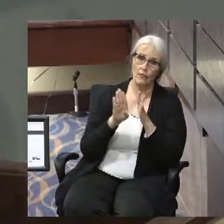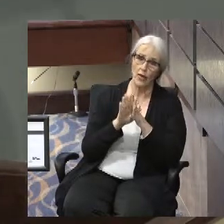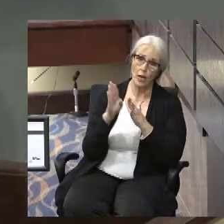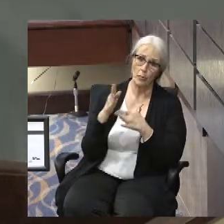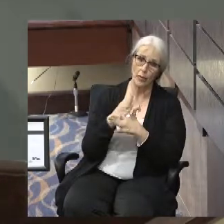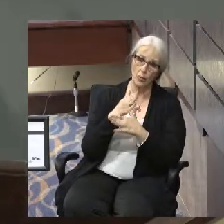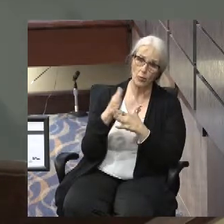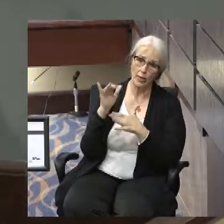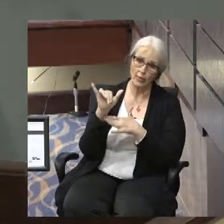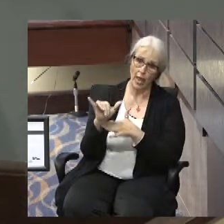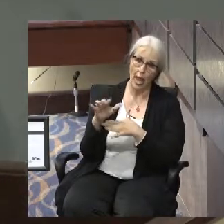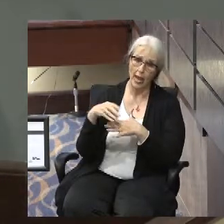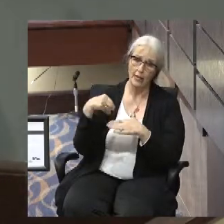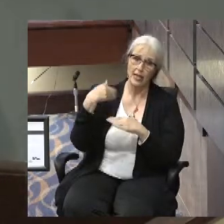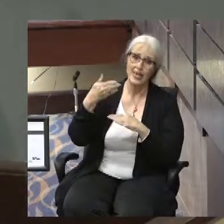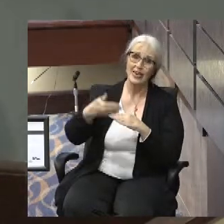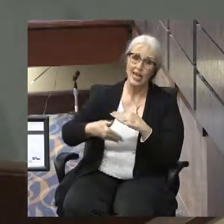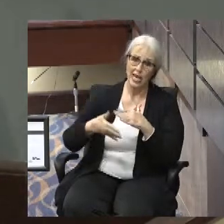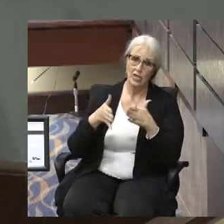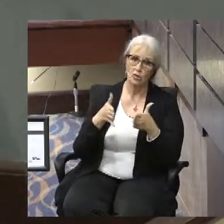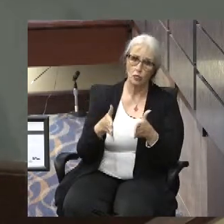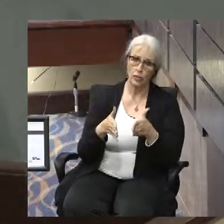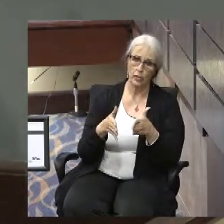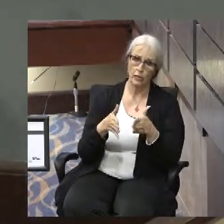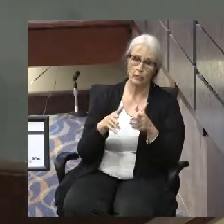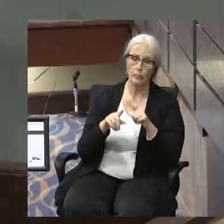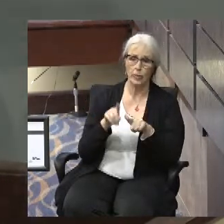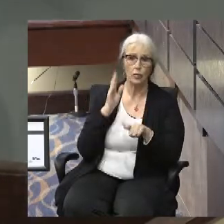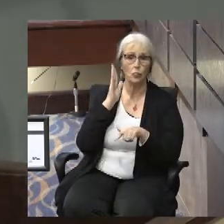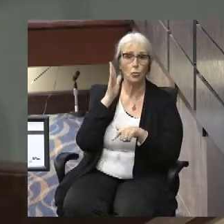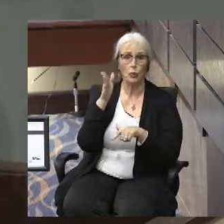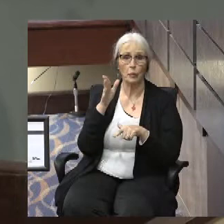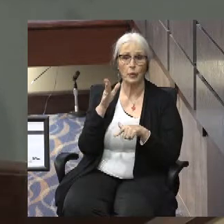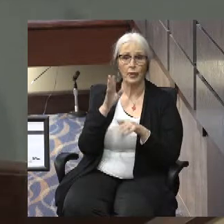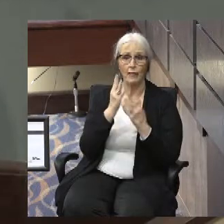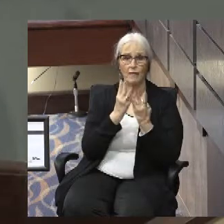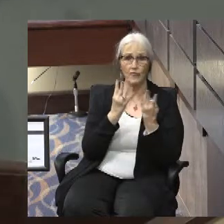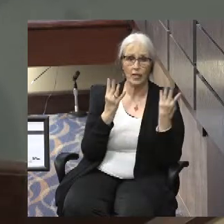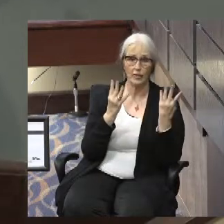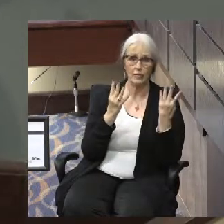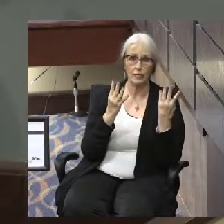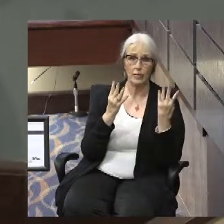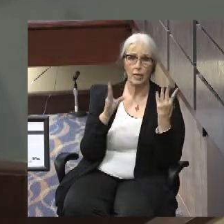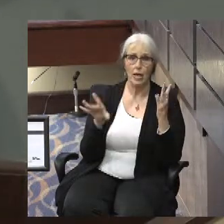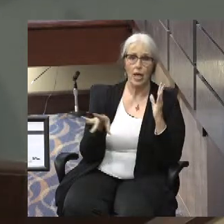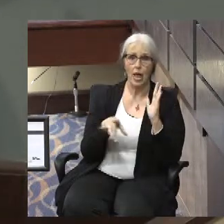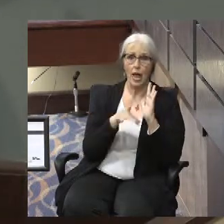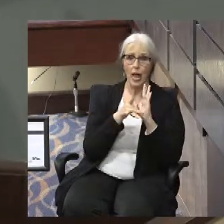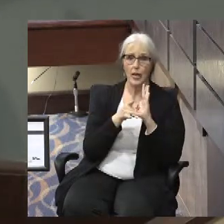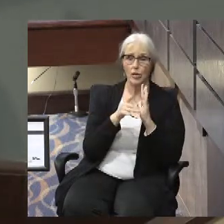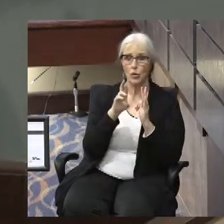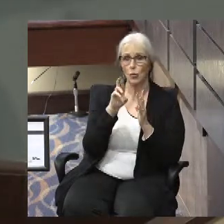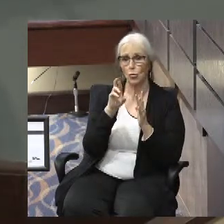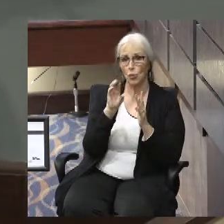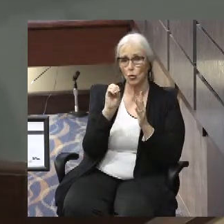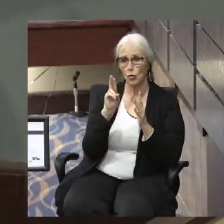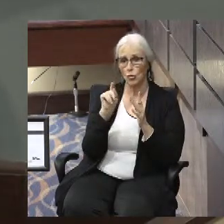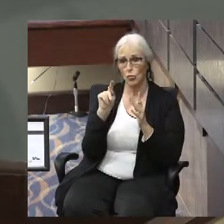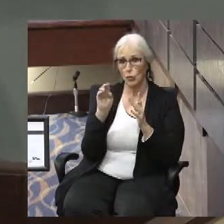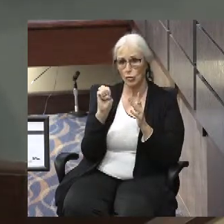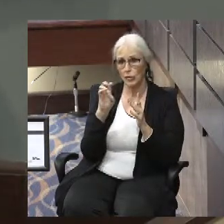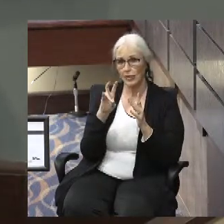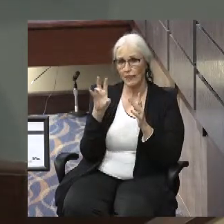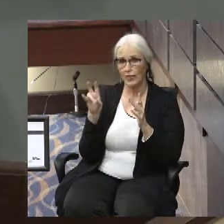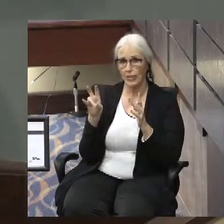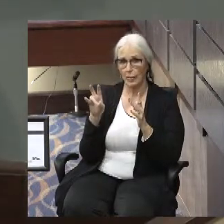next street. And so, but there will be a fence added to where, adjacent to the Route 77 food truck park, there'll